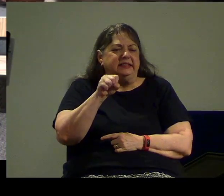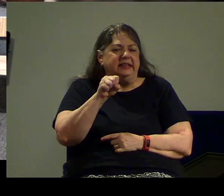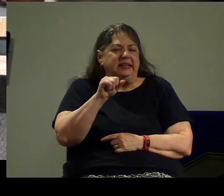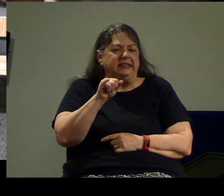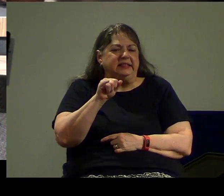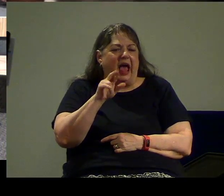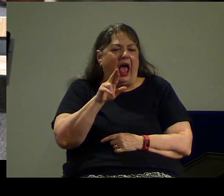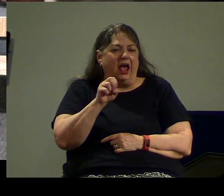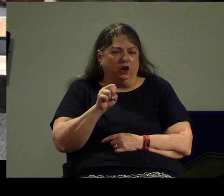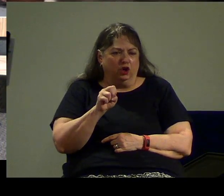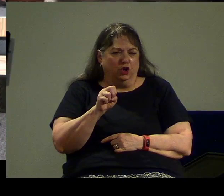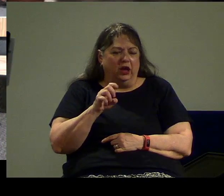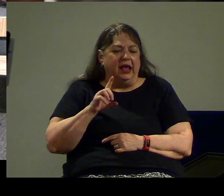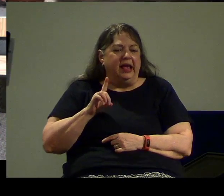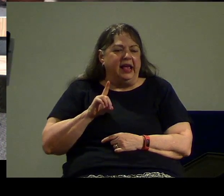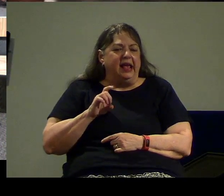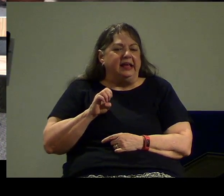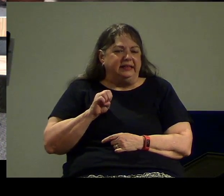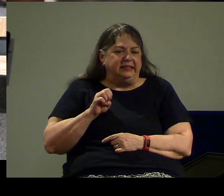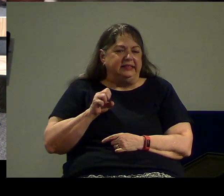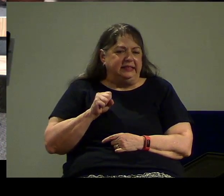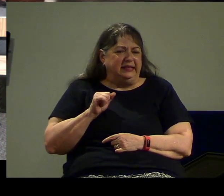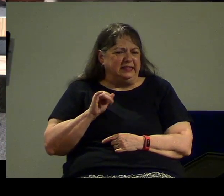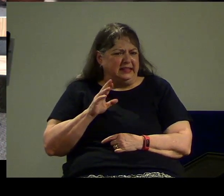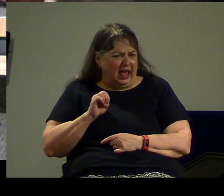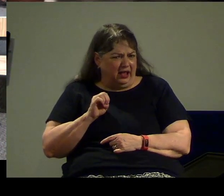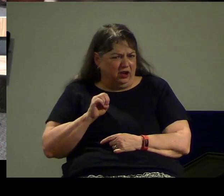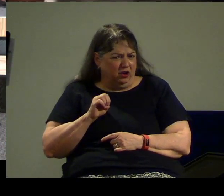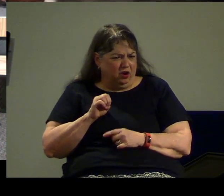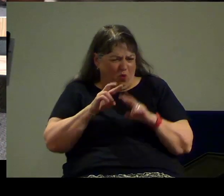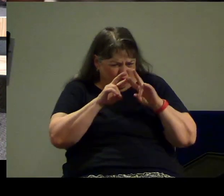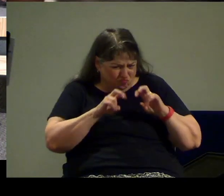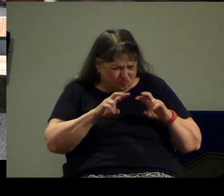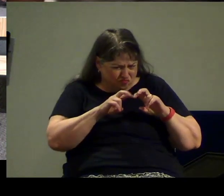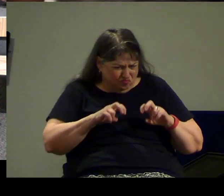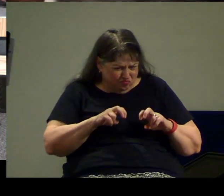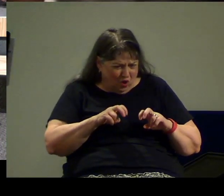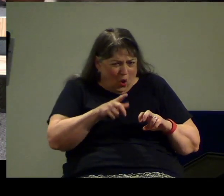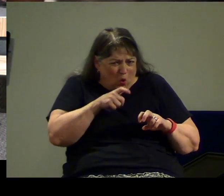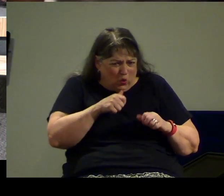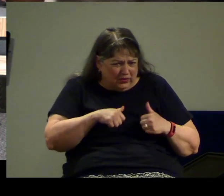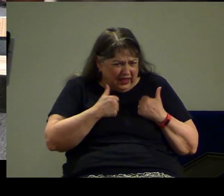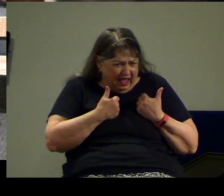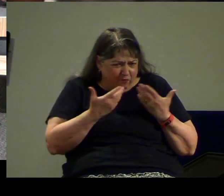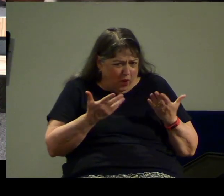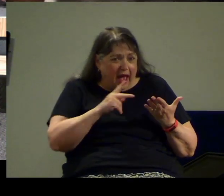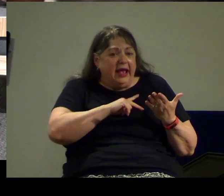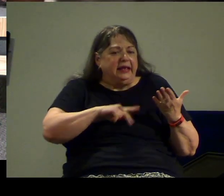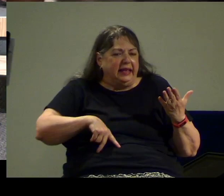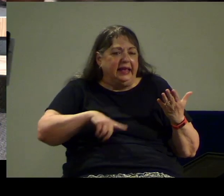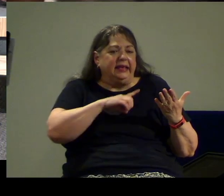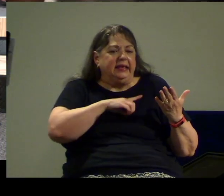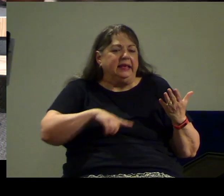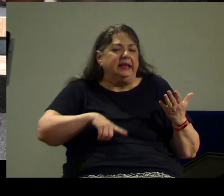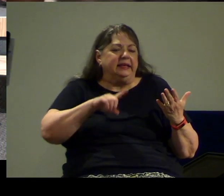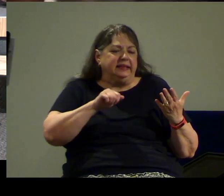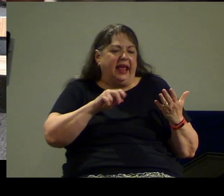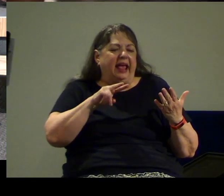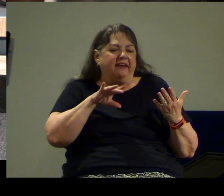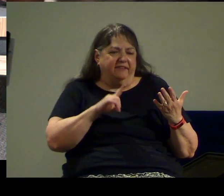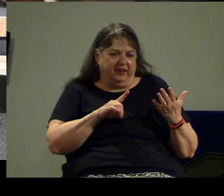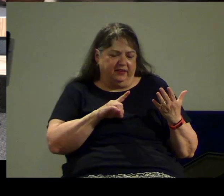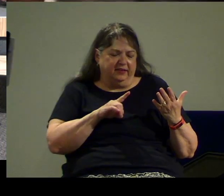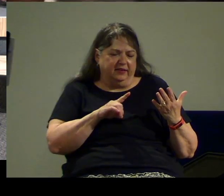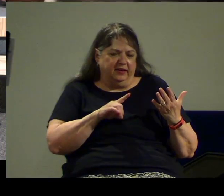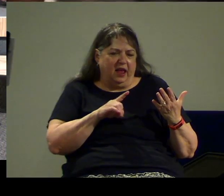we're going to look into the life of King David and see what that is really saying to us and to